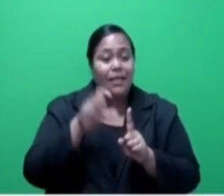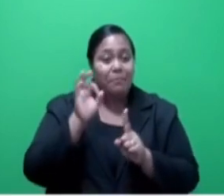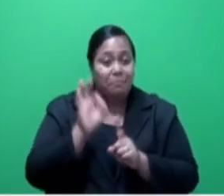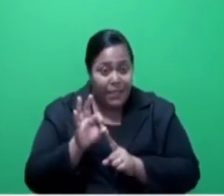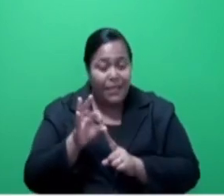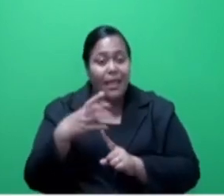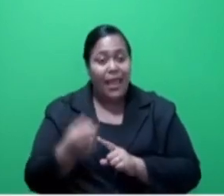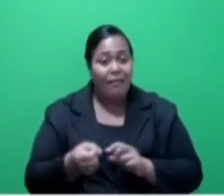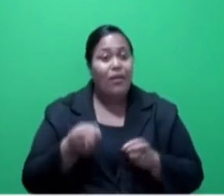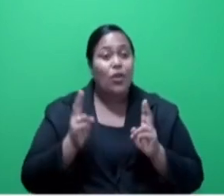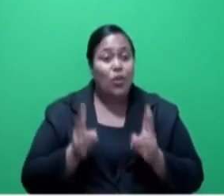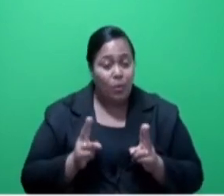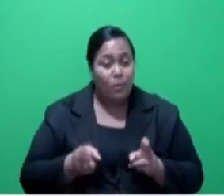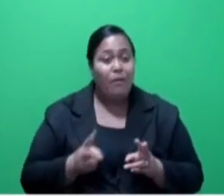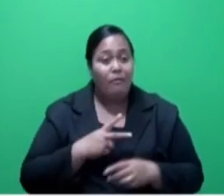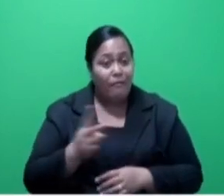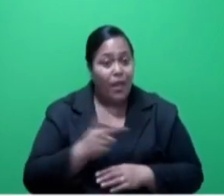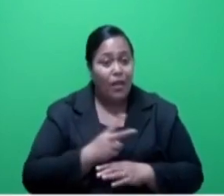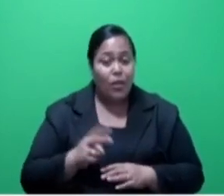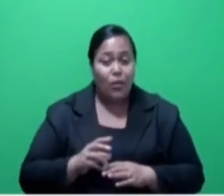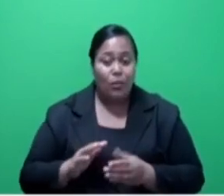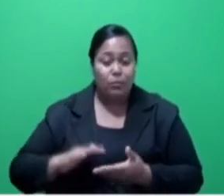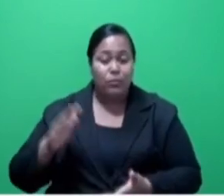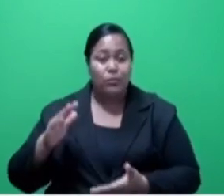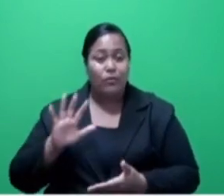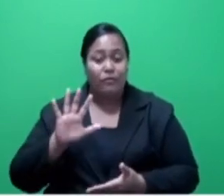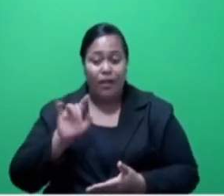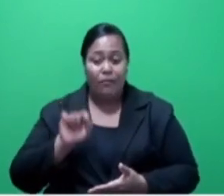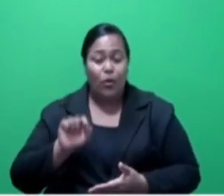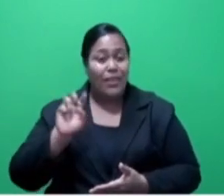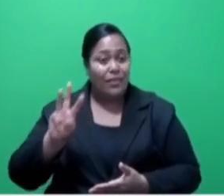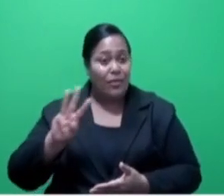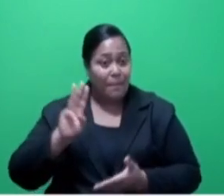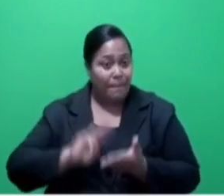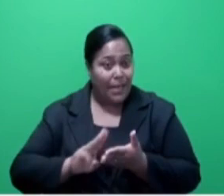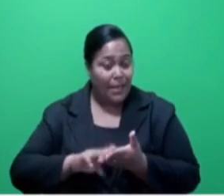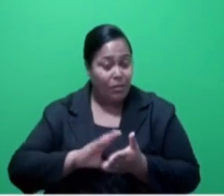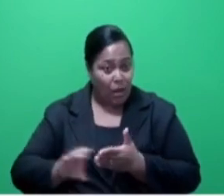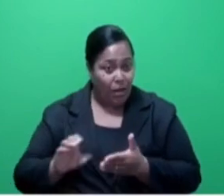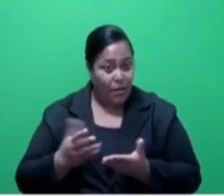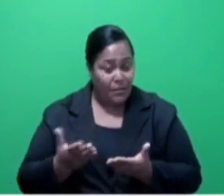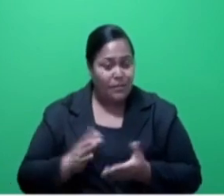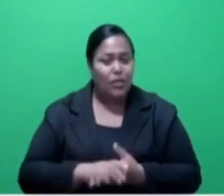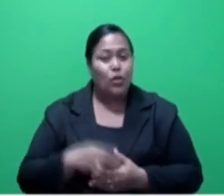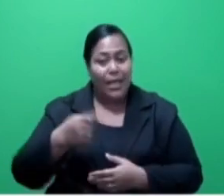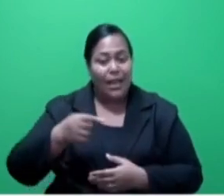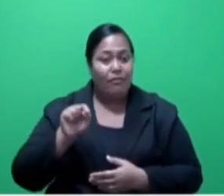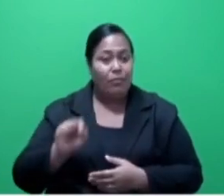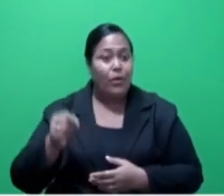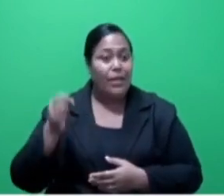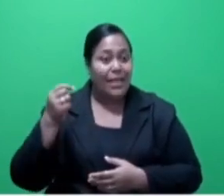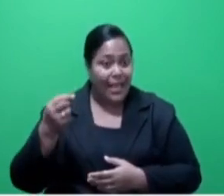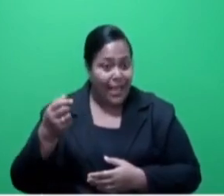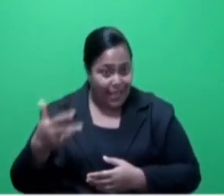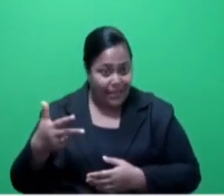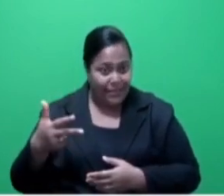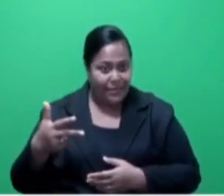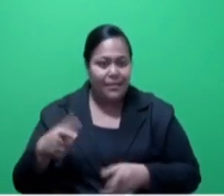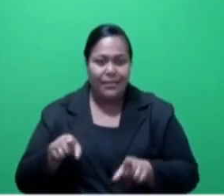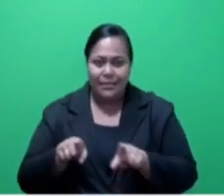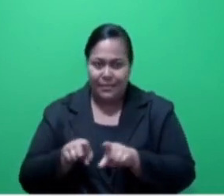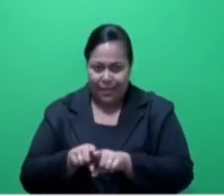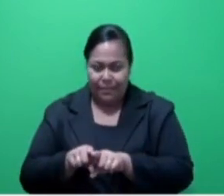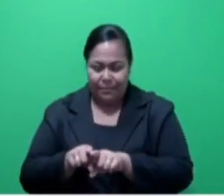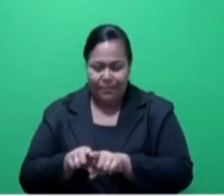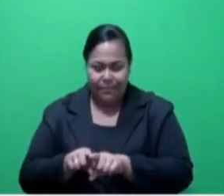value grew from $5.3 billion to $11.8 billion in the same period. That's